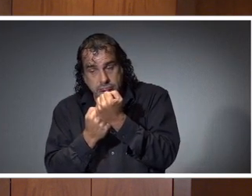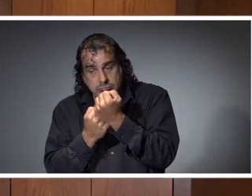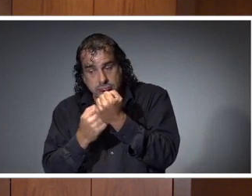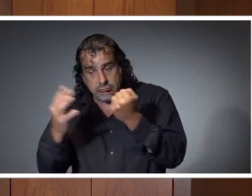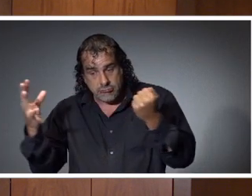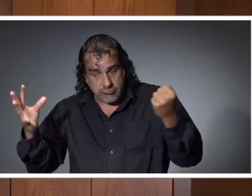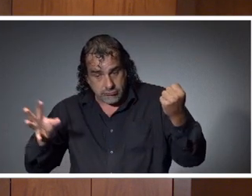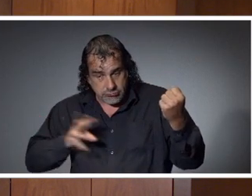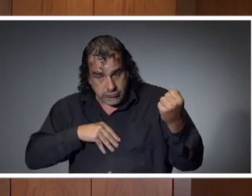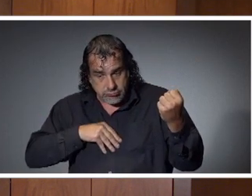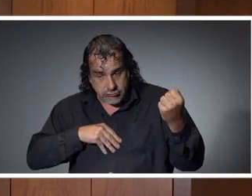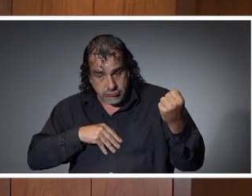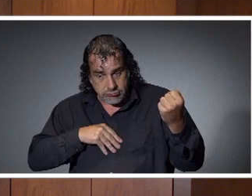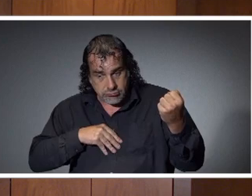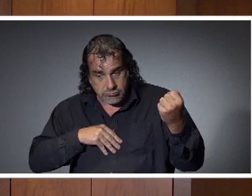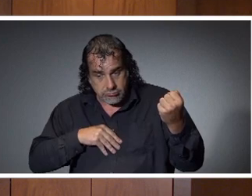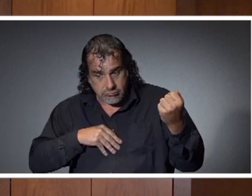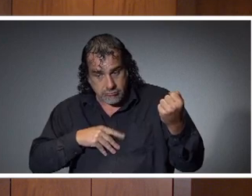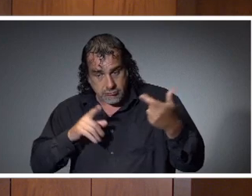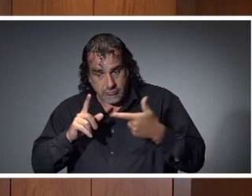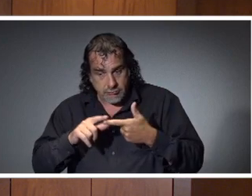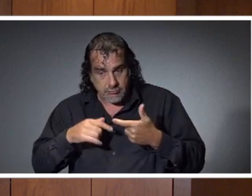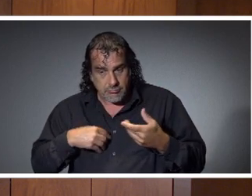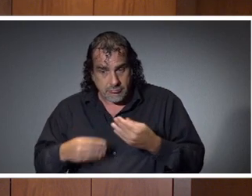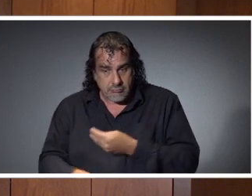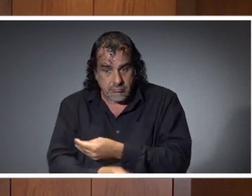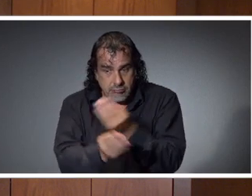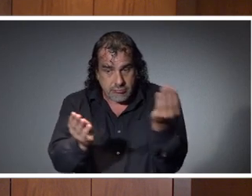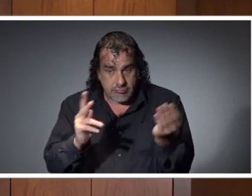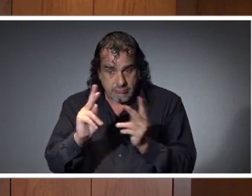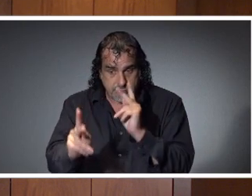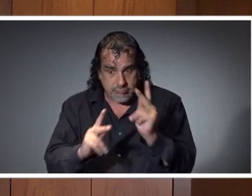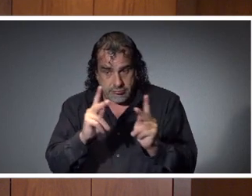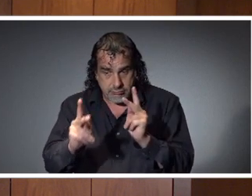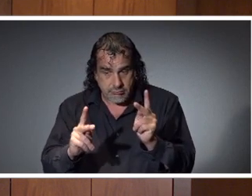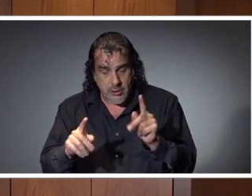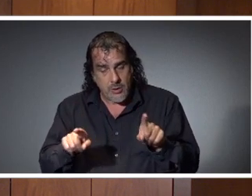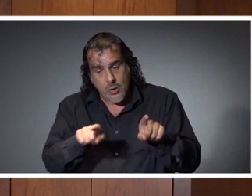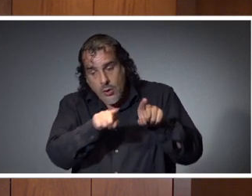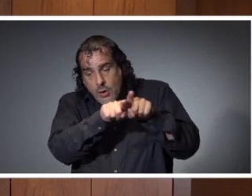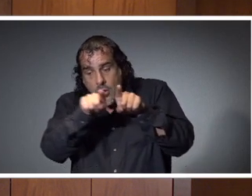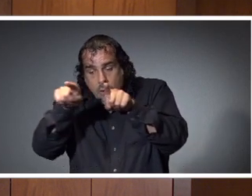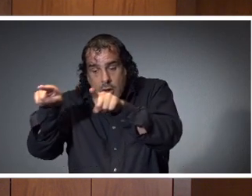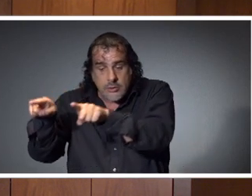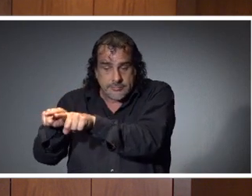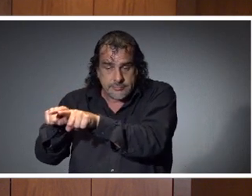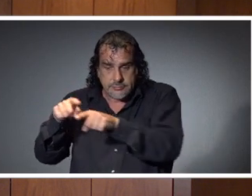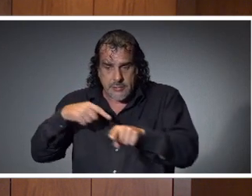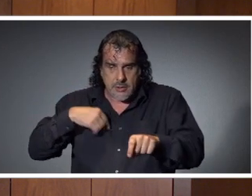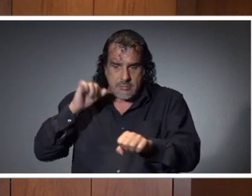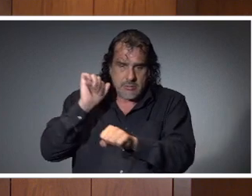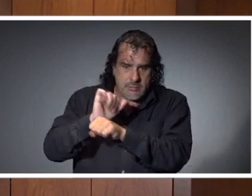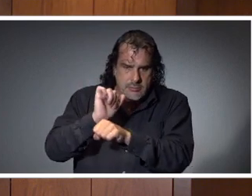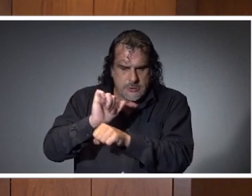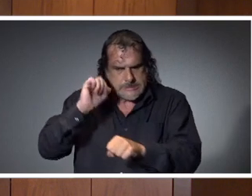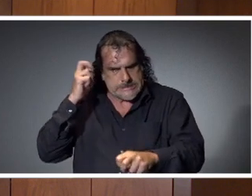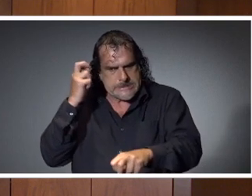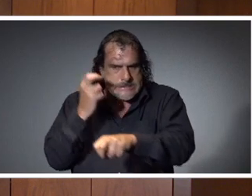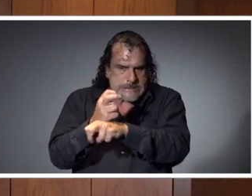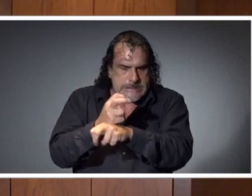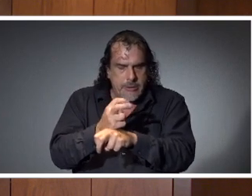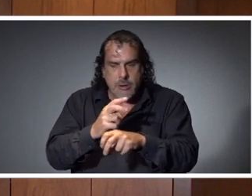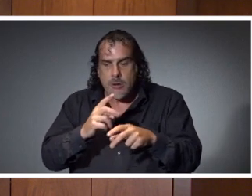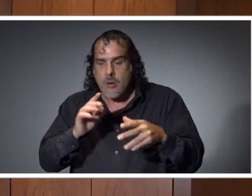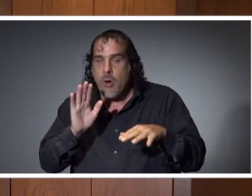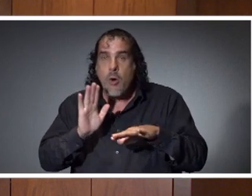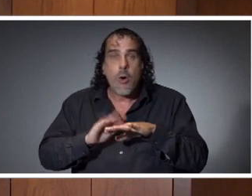those so that we can get them to the people across the state. I also am working very diligently